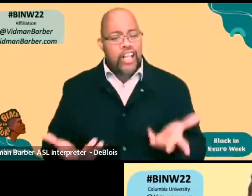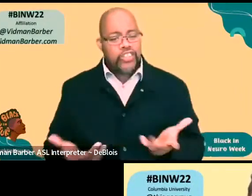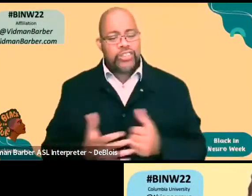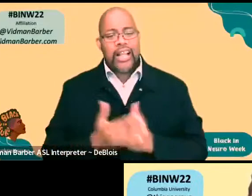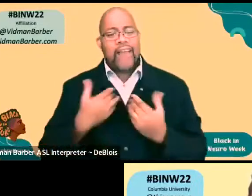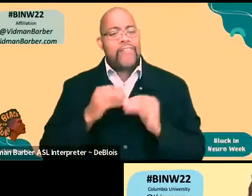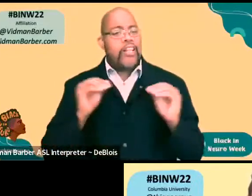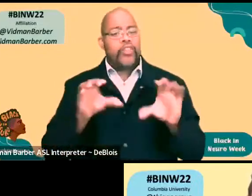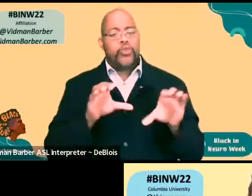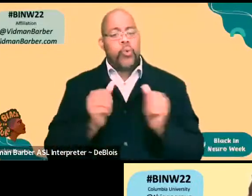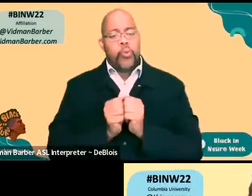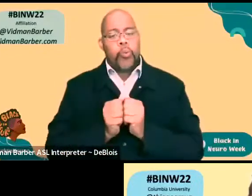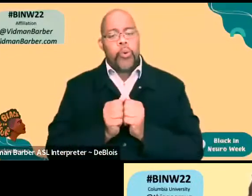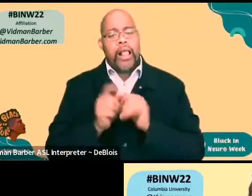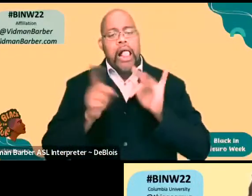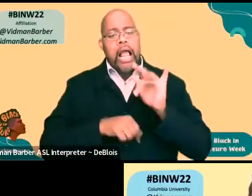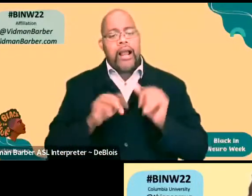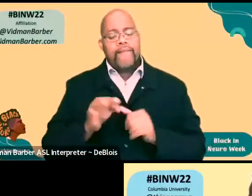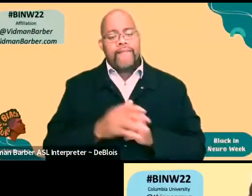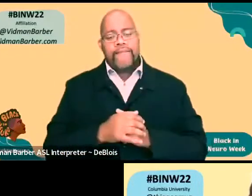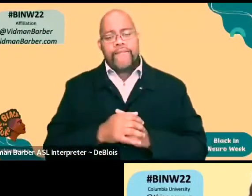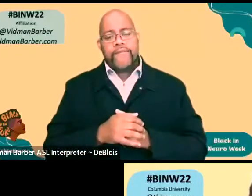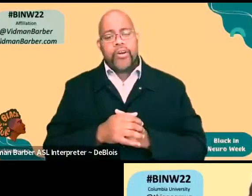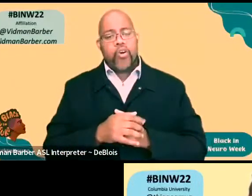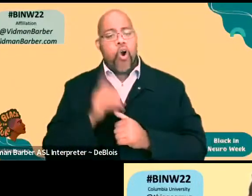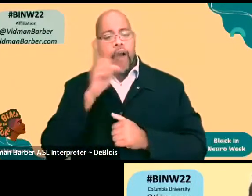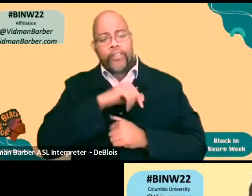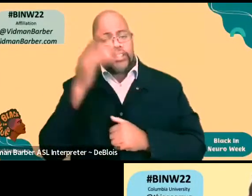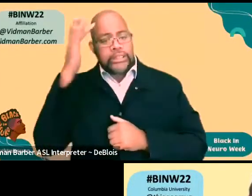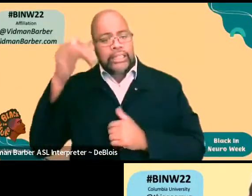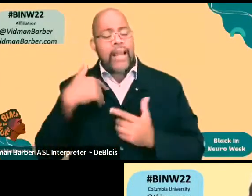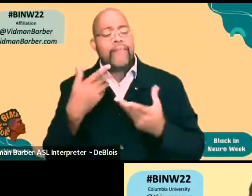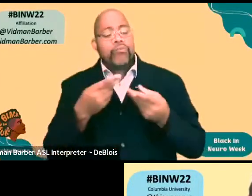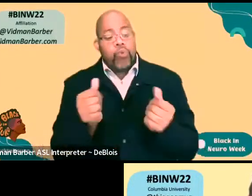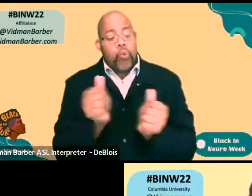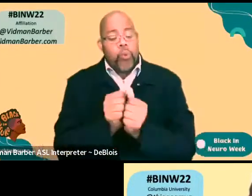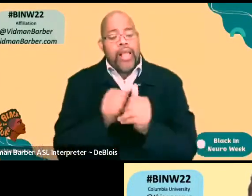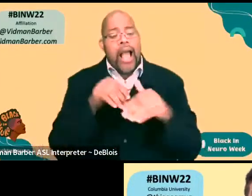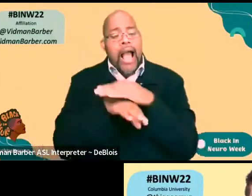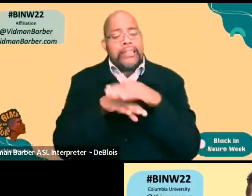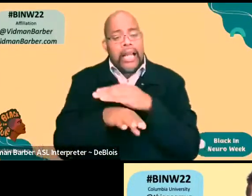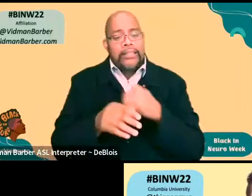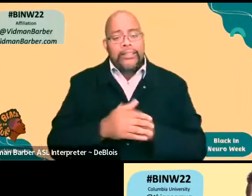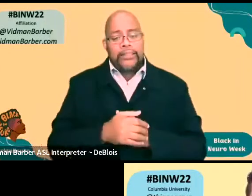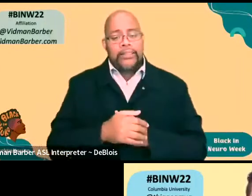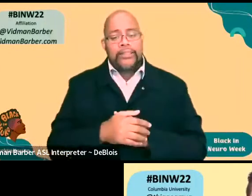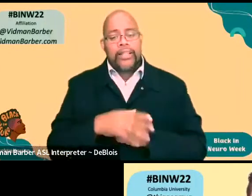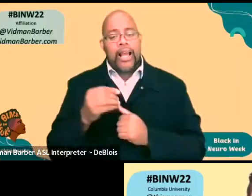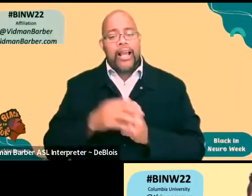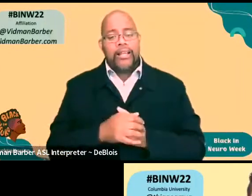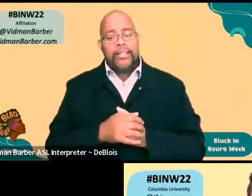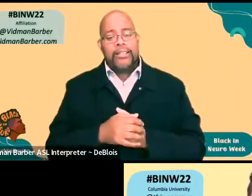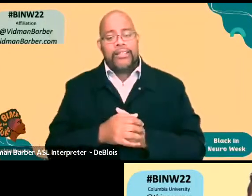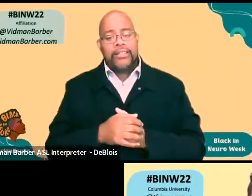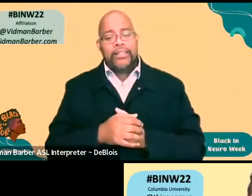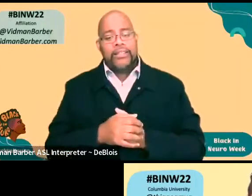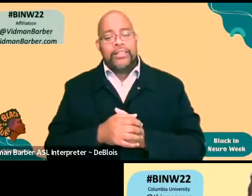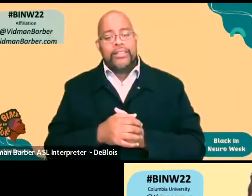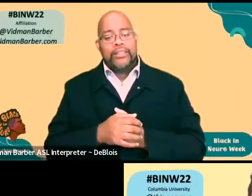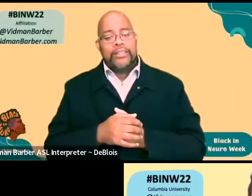have nothing to do with a lack of artificial intelligence. It has everything to do with access and with the remnants